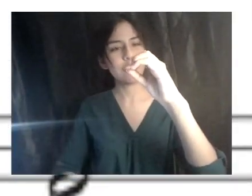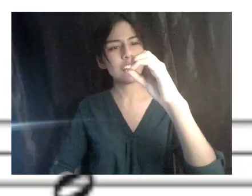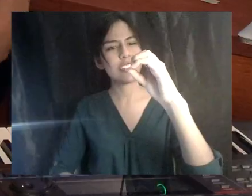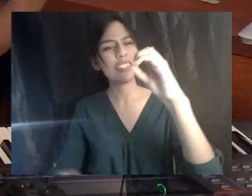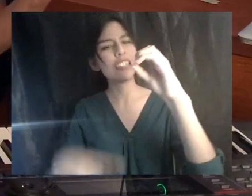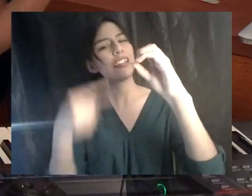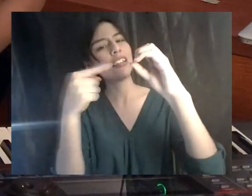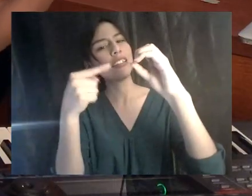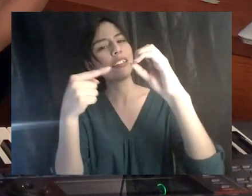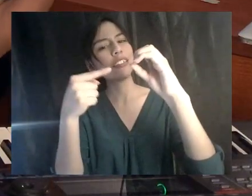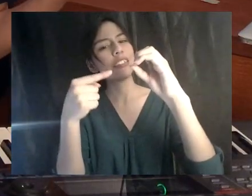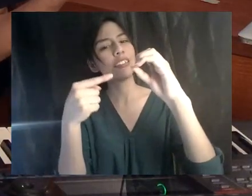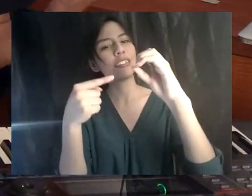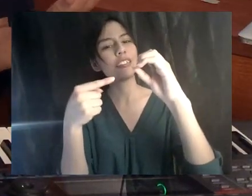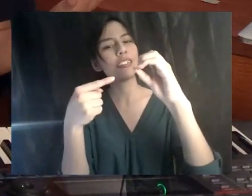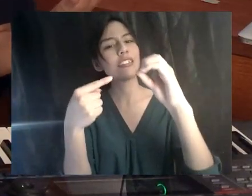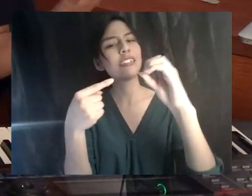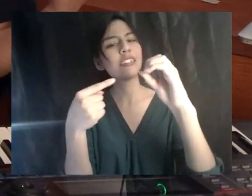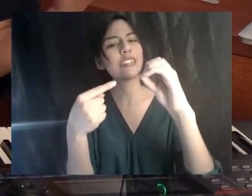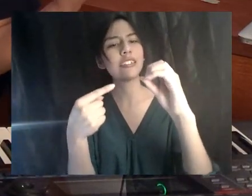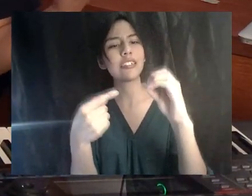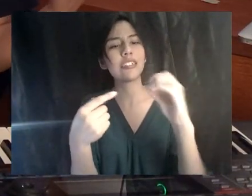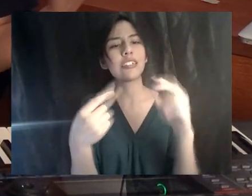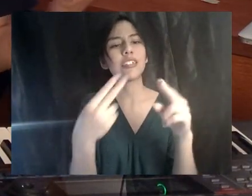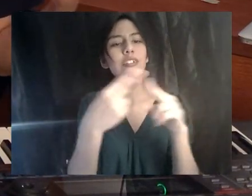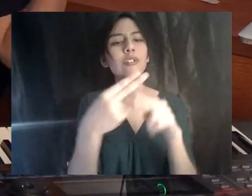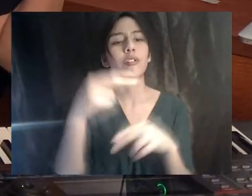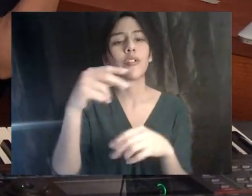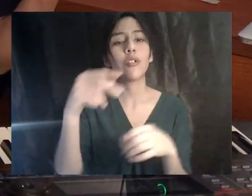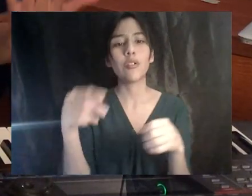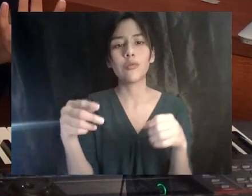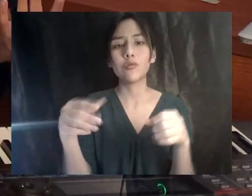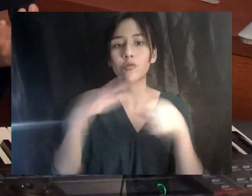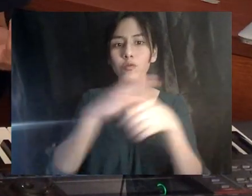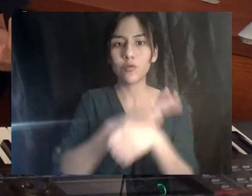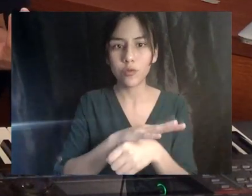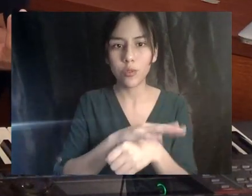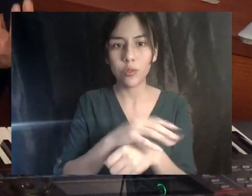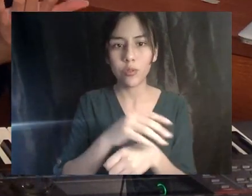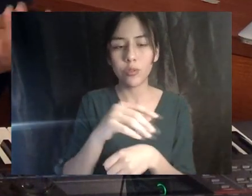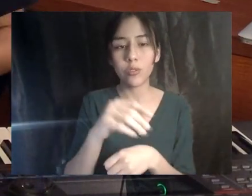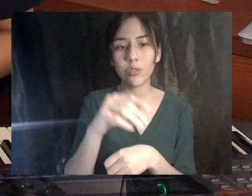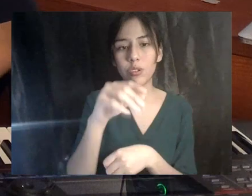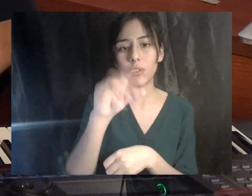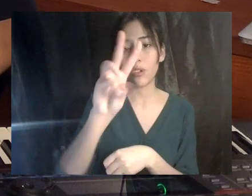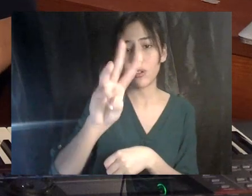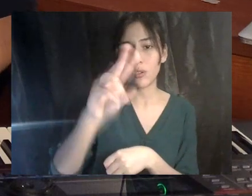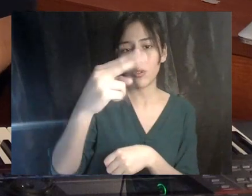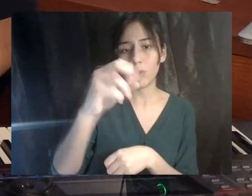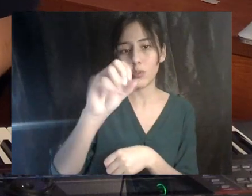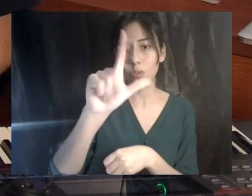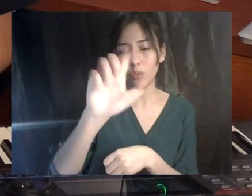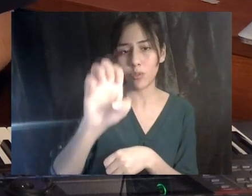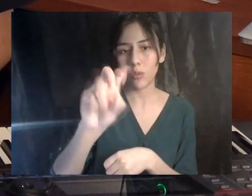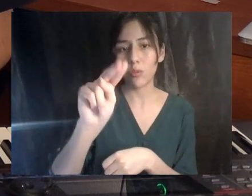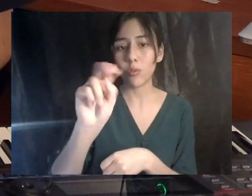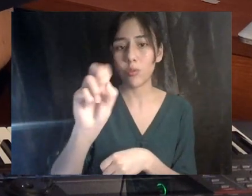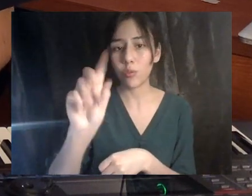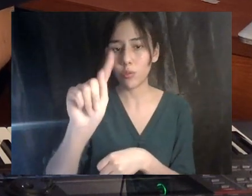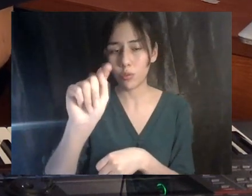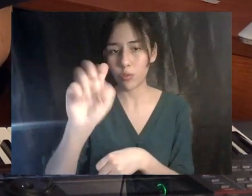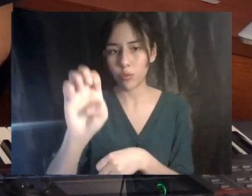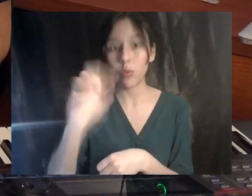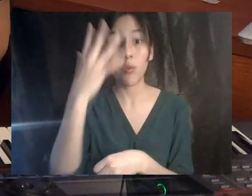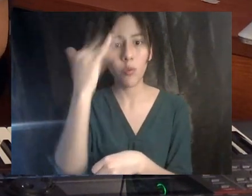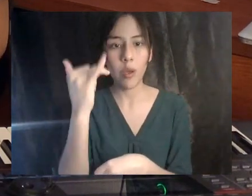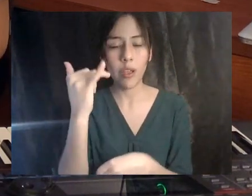now. And this note is called a whole note because it actually takes up the whole measure. Like how Sam was talking about, our measure can